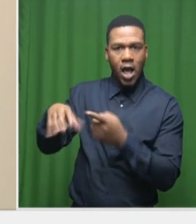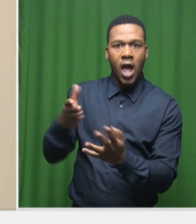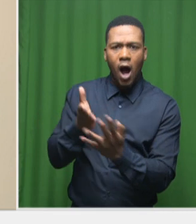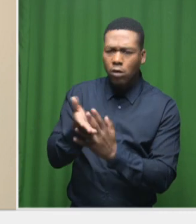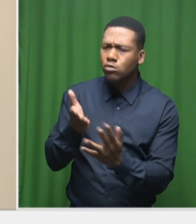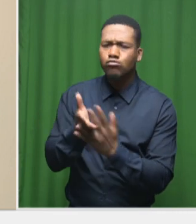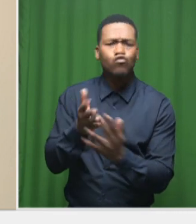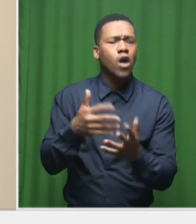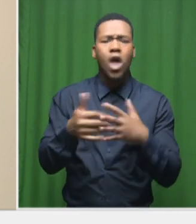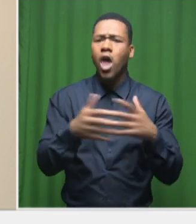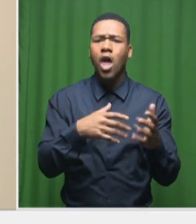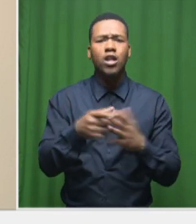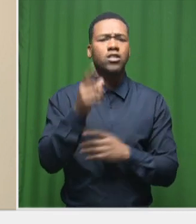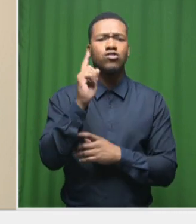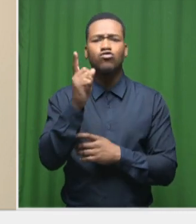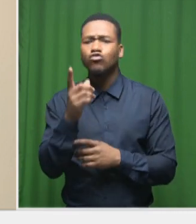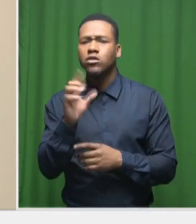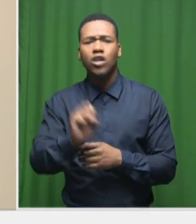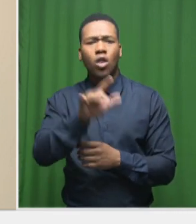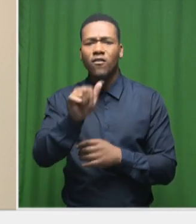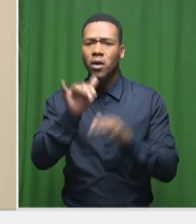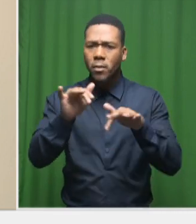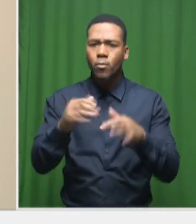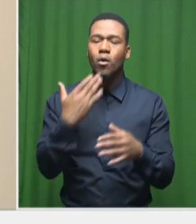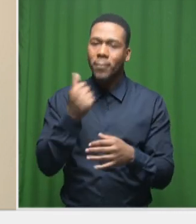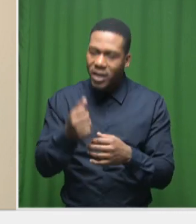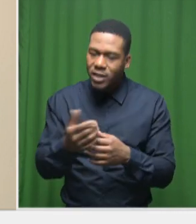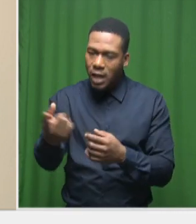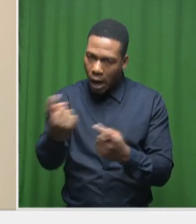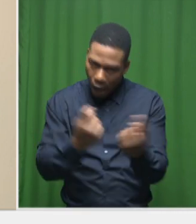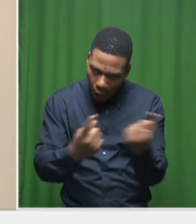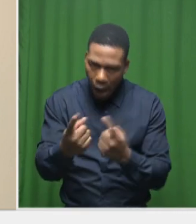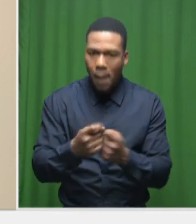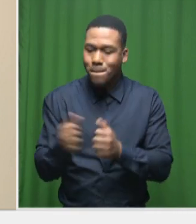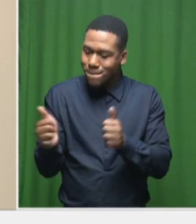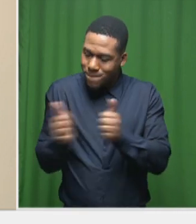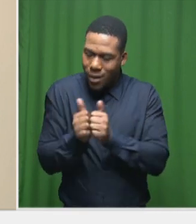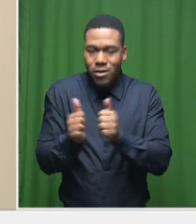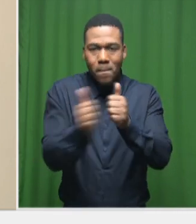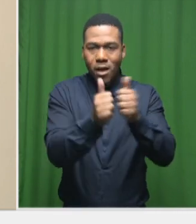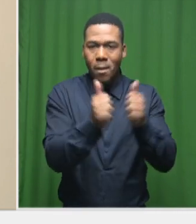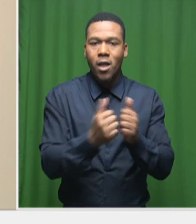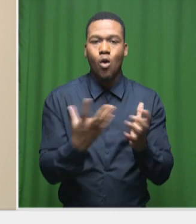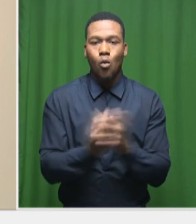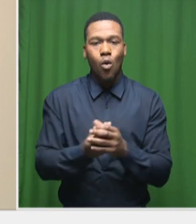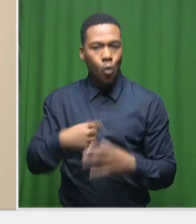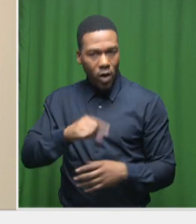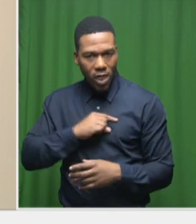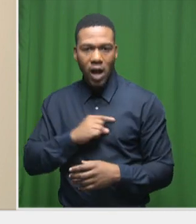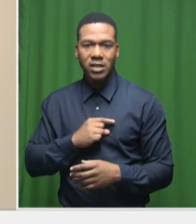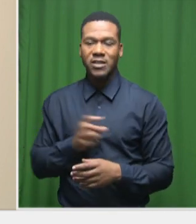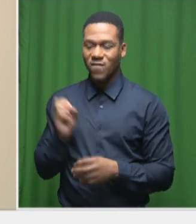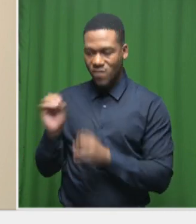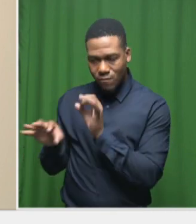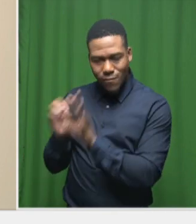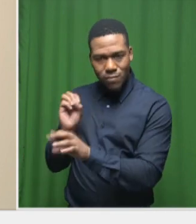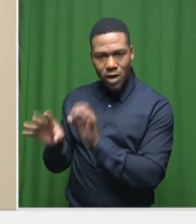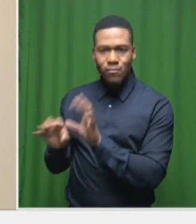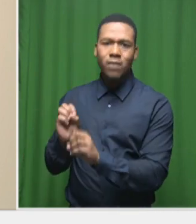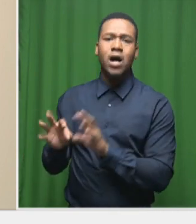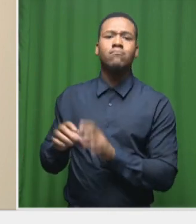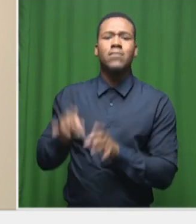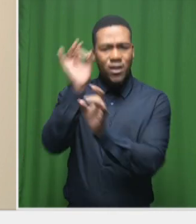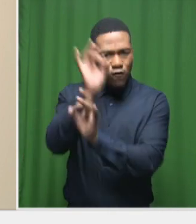say, collaborate with us and let's put all the information and the training required for us to enable the youth,